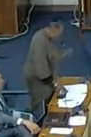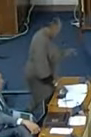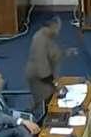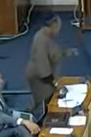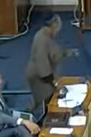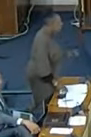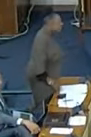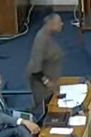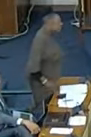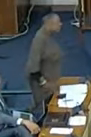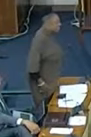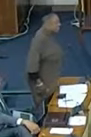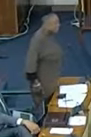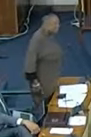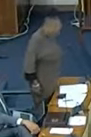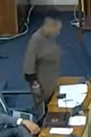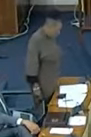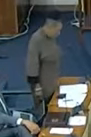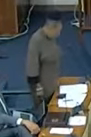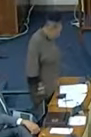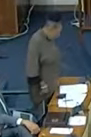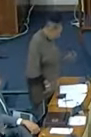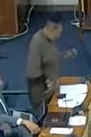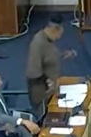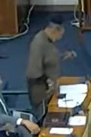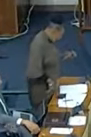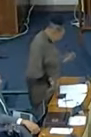That's why I get caught out.